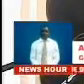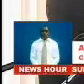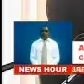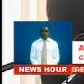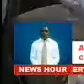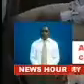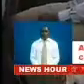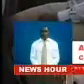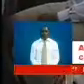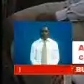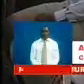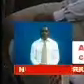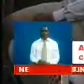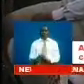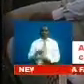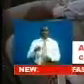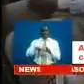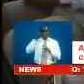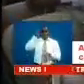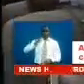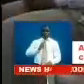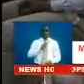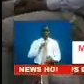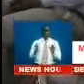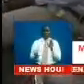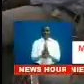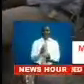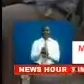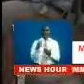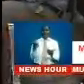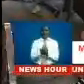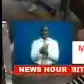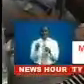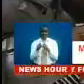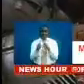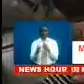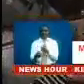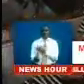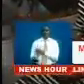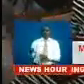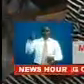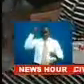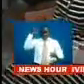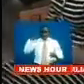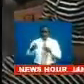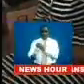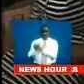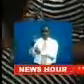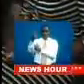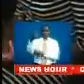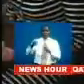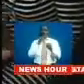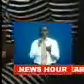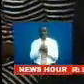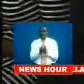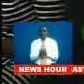prosecution results. The board chairman of Legal Aid Ghana, who is also a Supreme Court judge, Justice Julius Ansah,